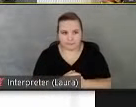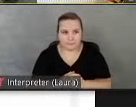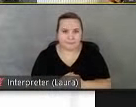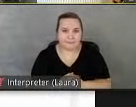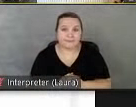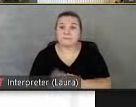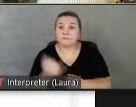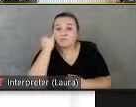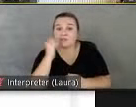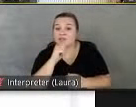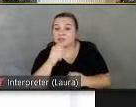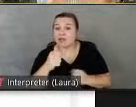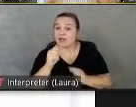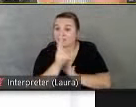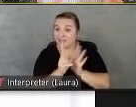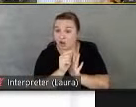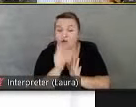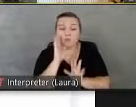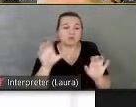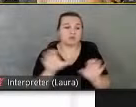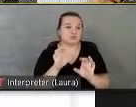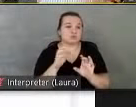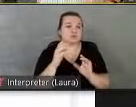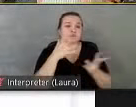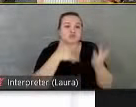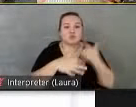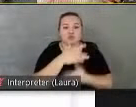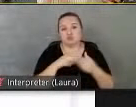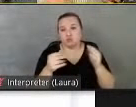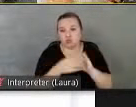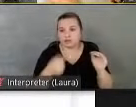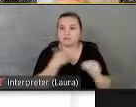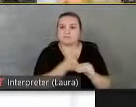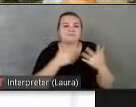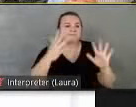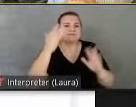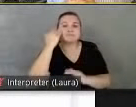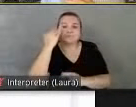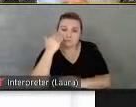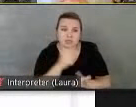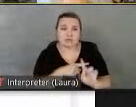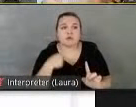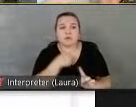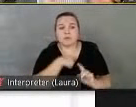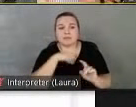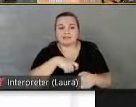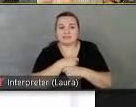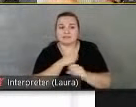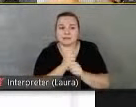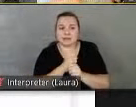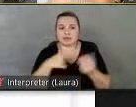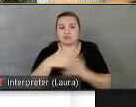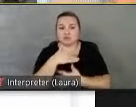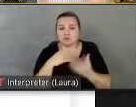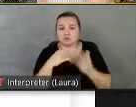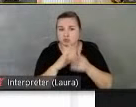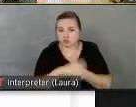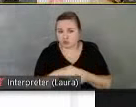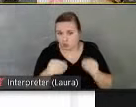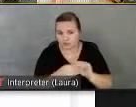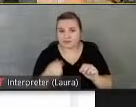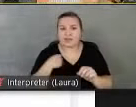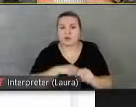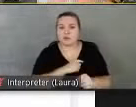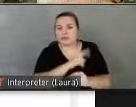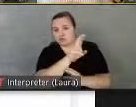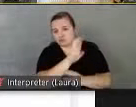we'll use our social stories. We're already there, we know that, but we need to create our social stories very explicitly as we transition